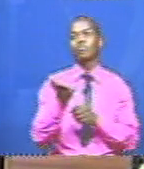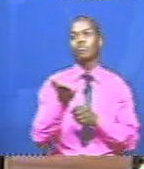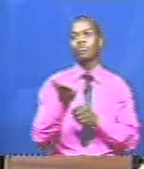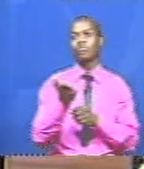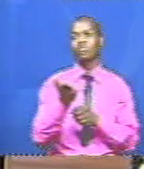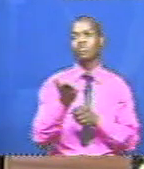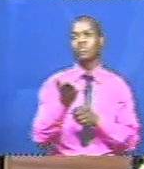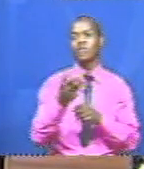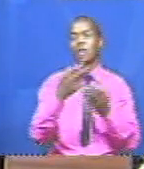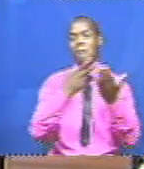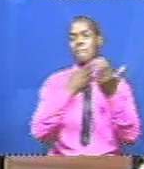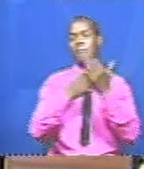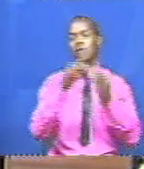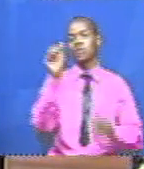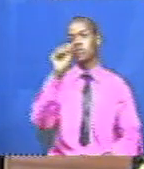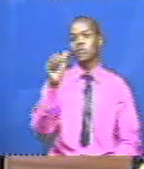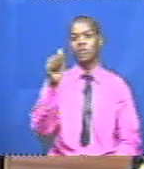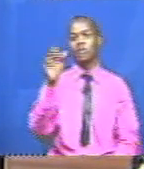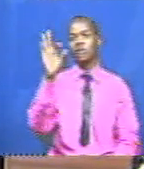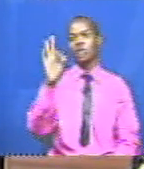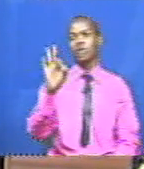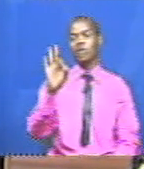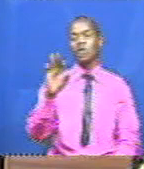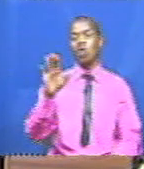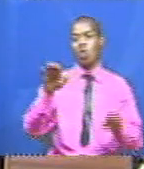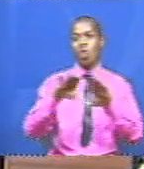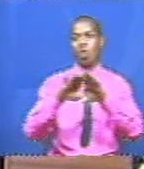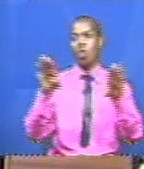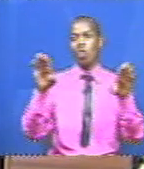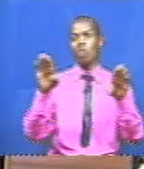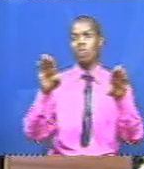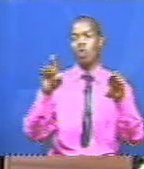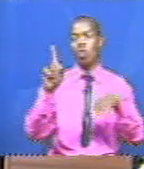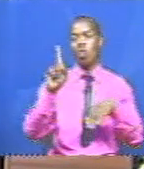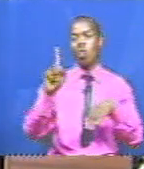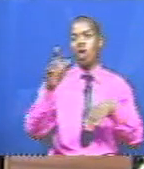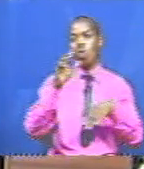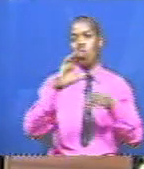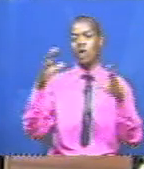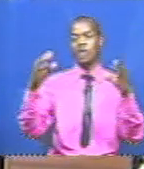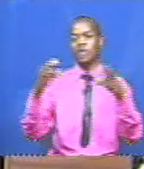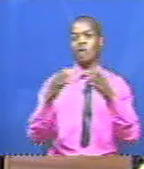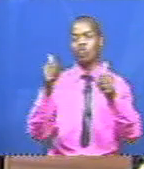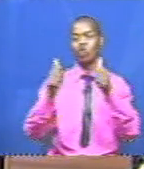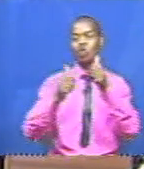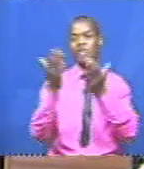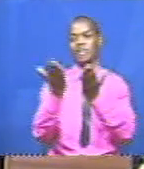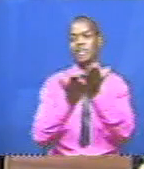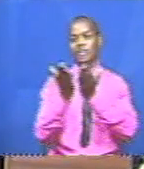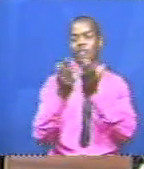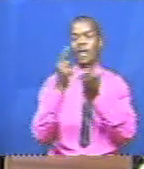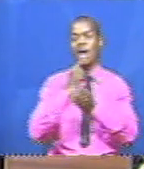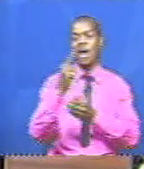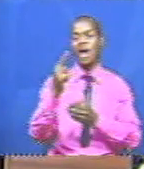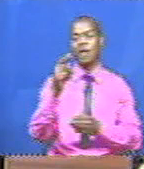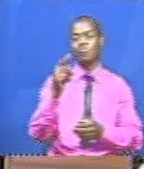In partnership with Safaricom, they just opened up one dam which is serving 100 acres